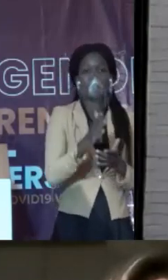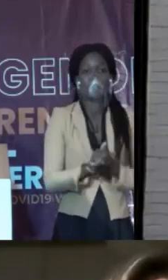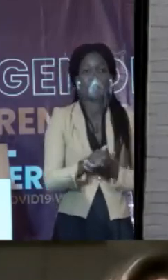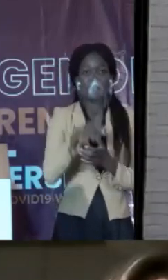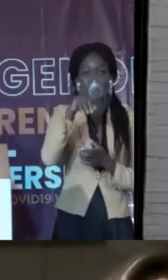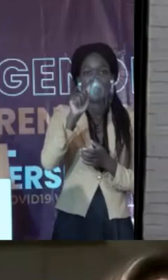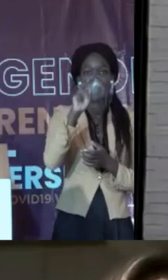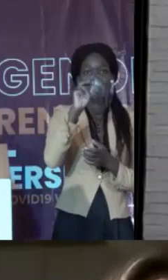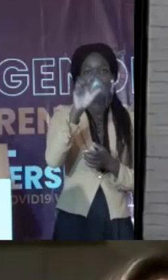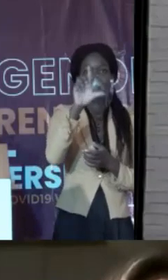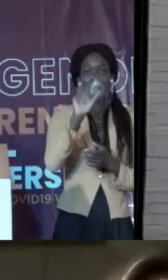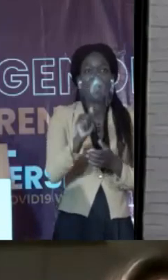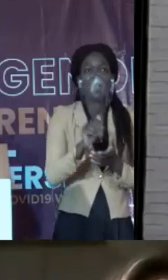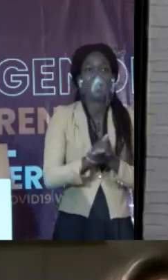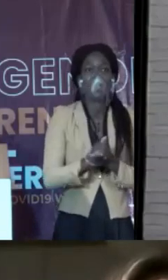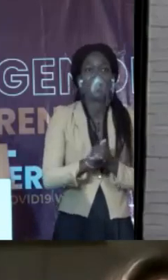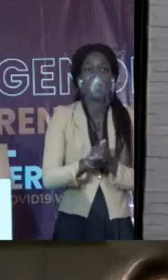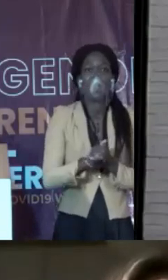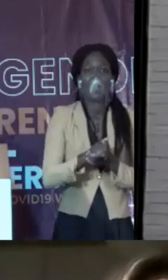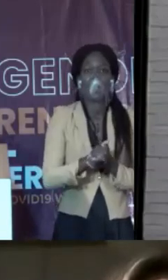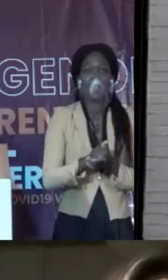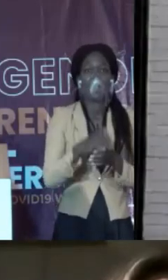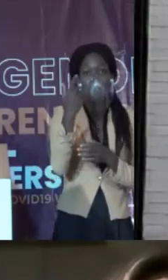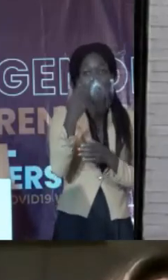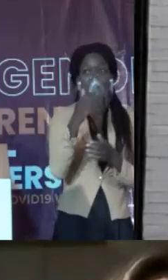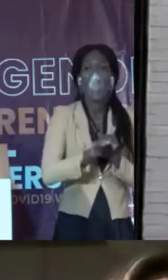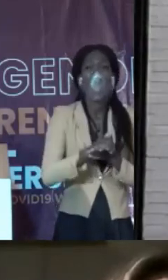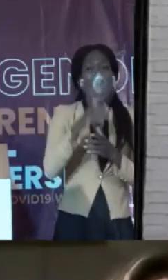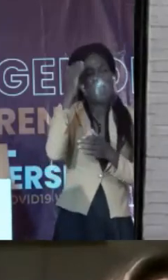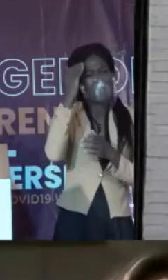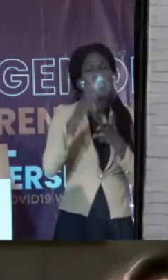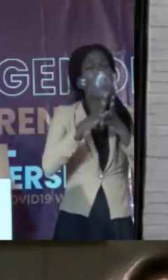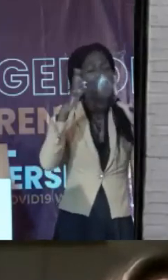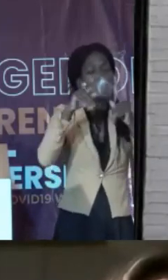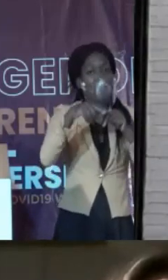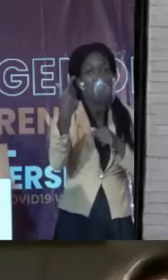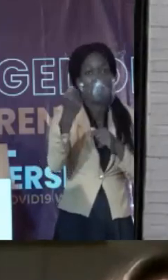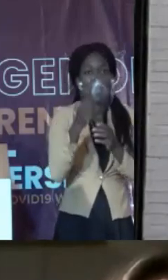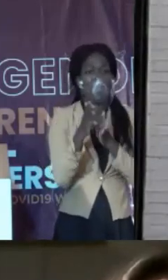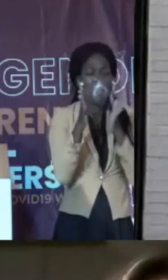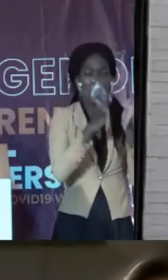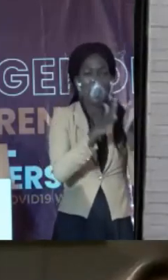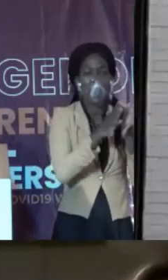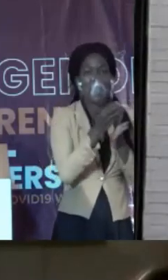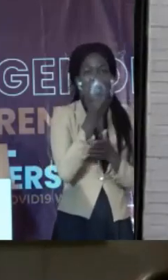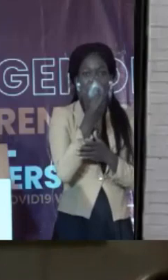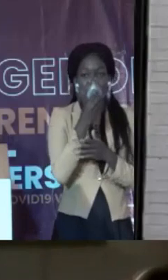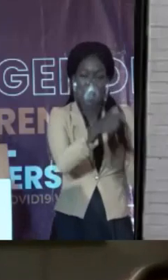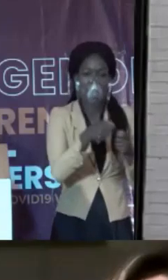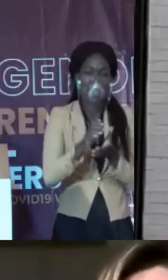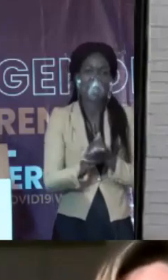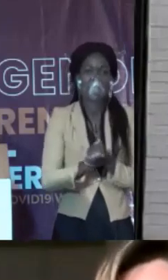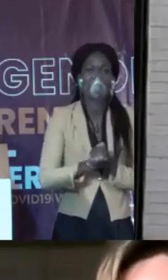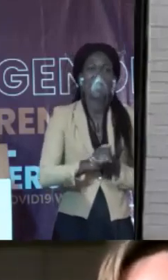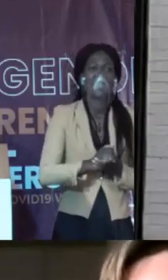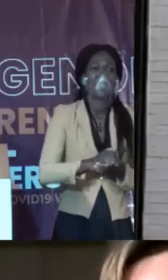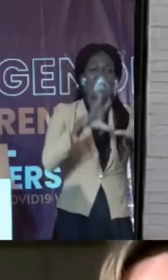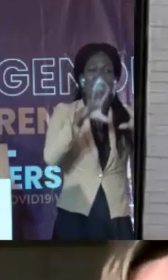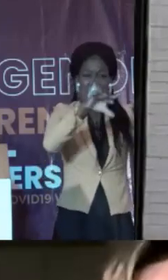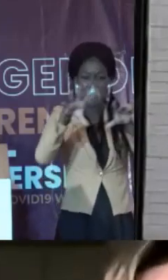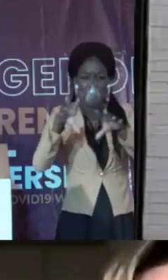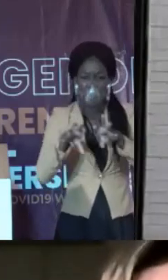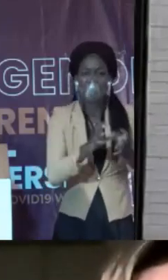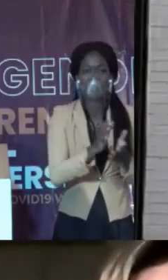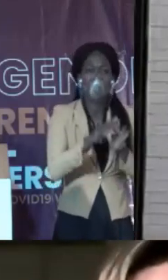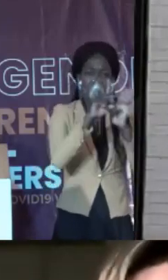Pamela is the Malawi node host for Food, Agriculture, Natural Resources Policy Analysis